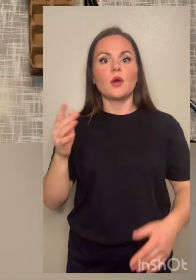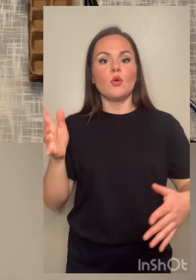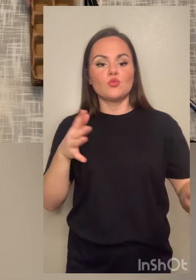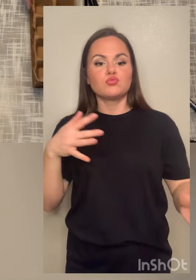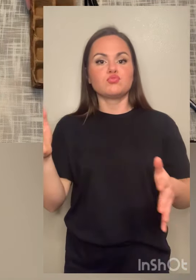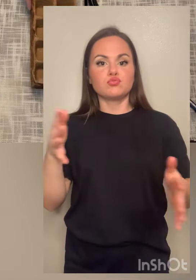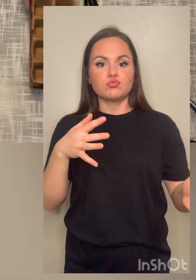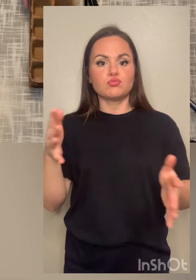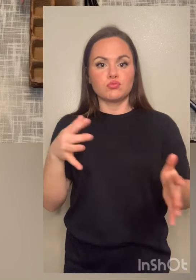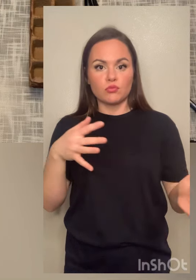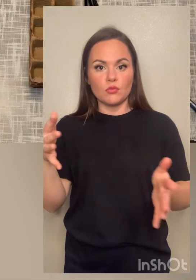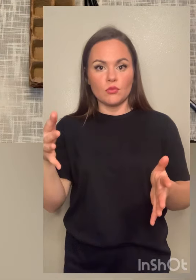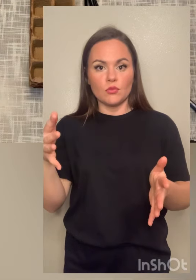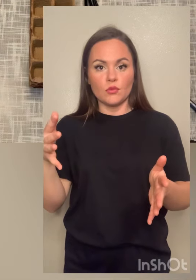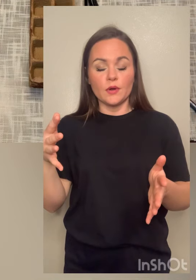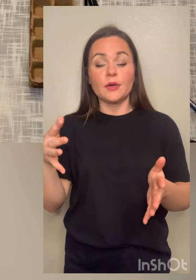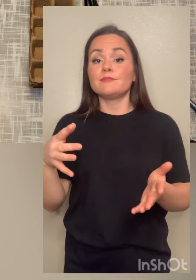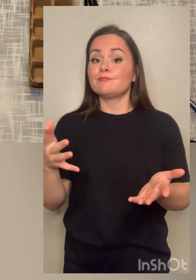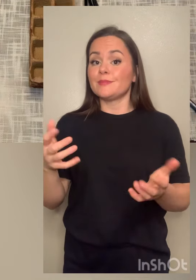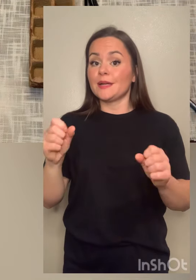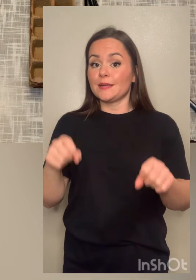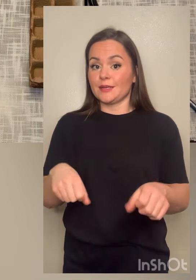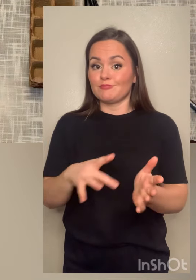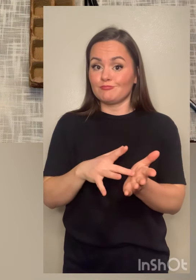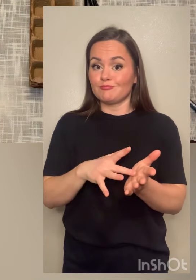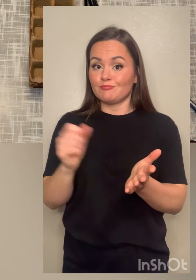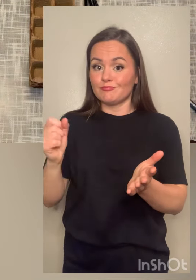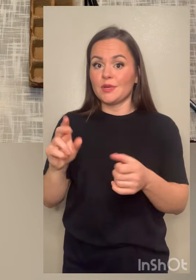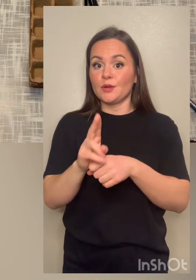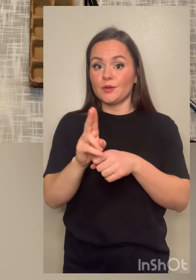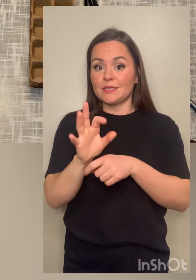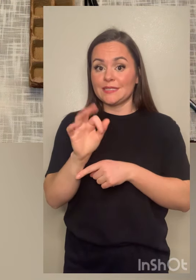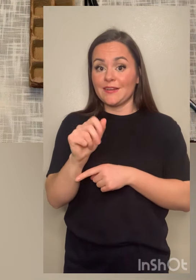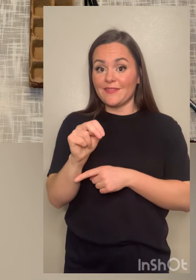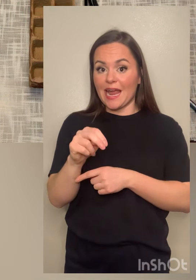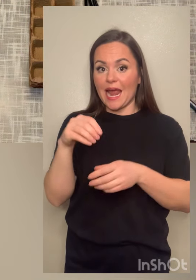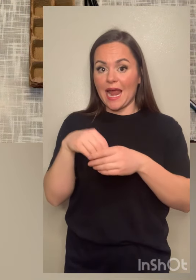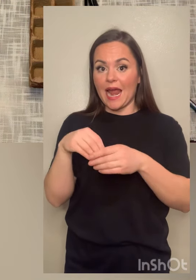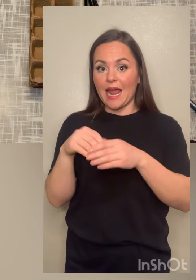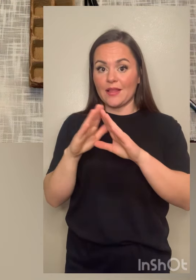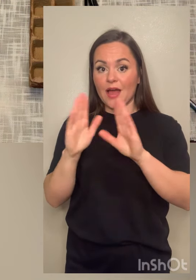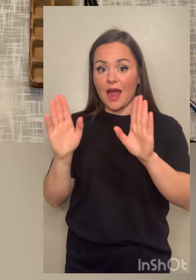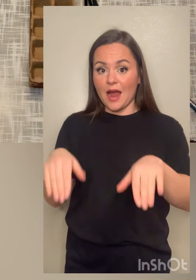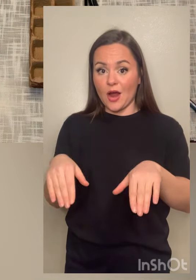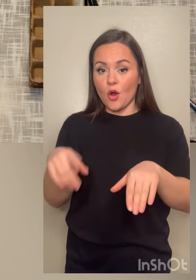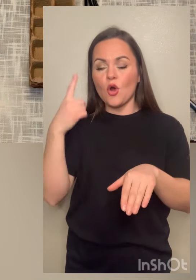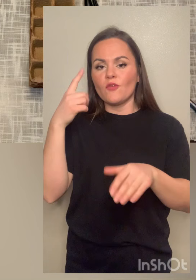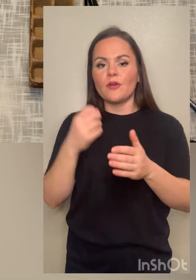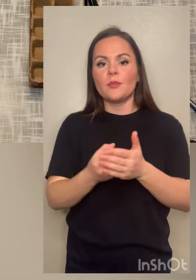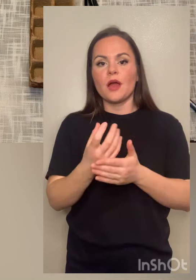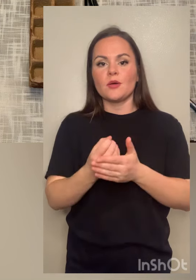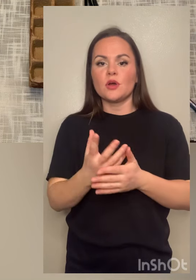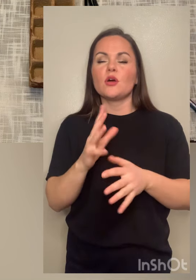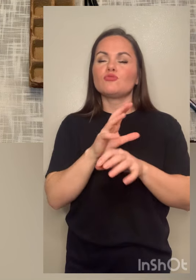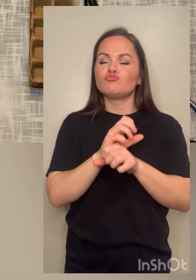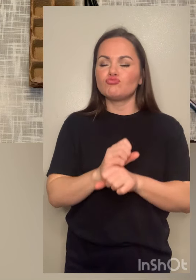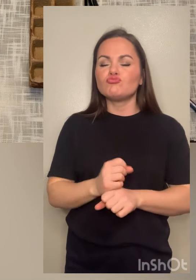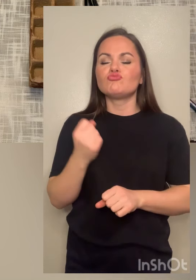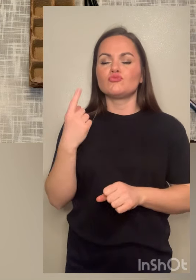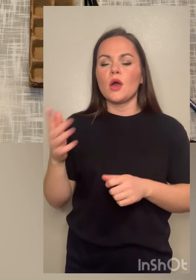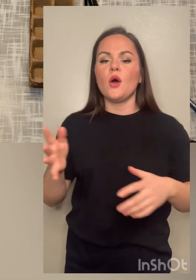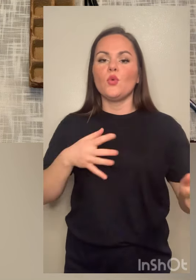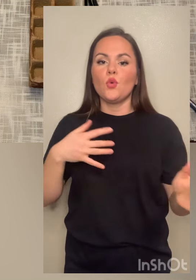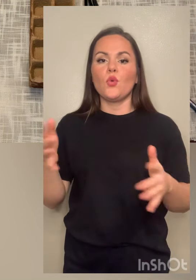You'll also need compostable pots. These come in a variety of different materials. They can be cow